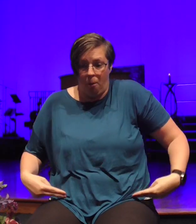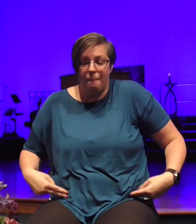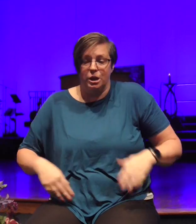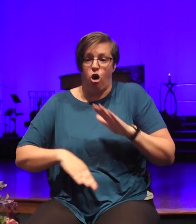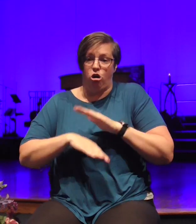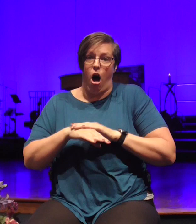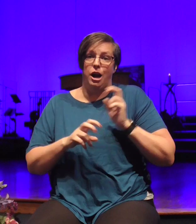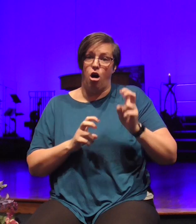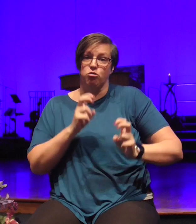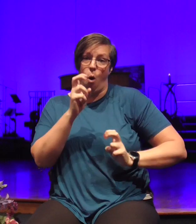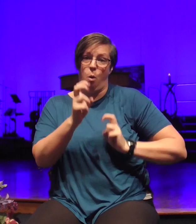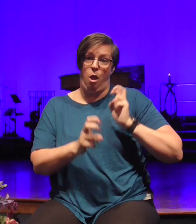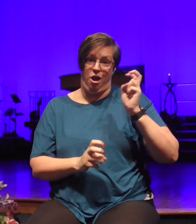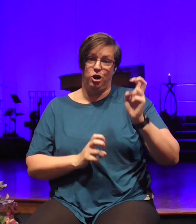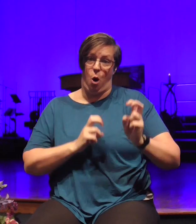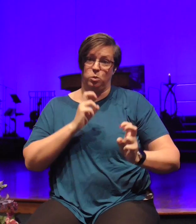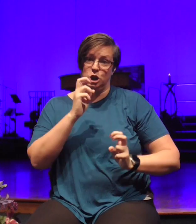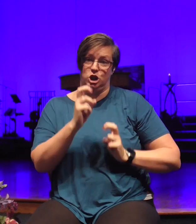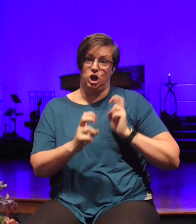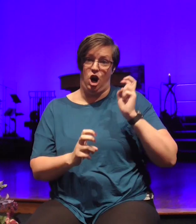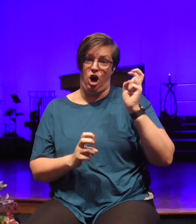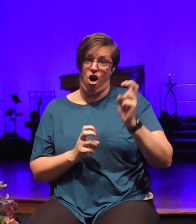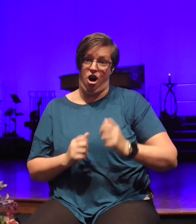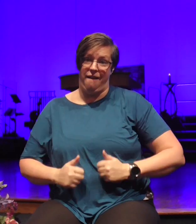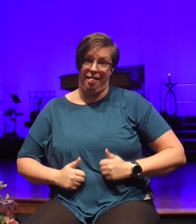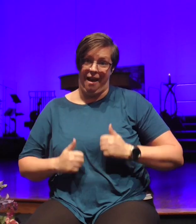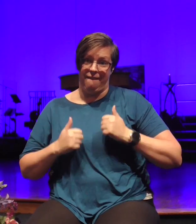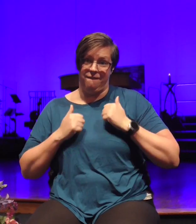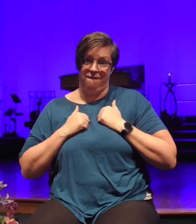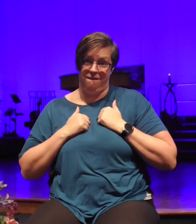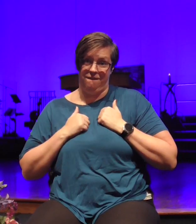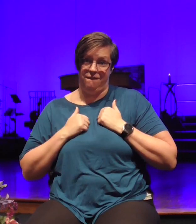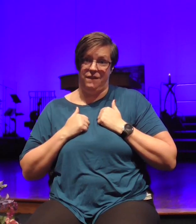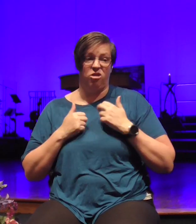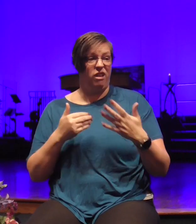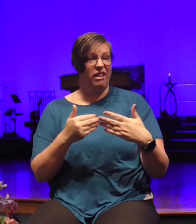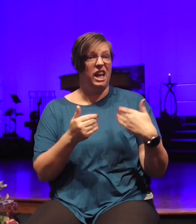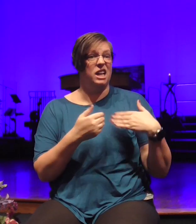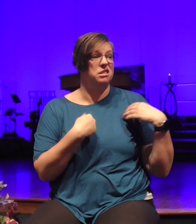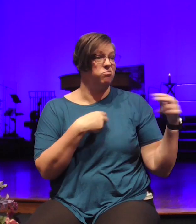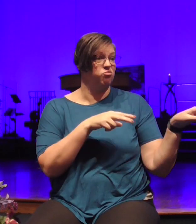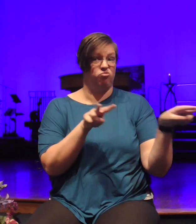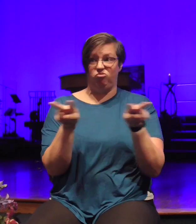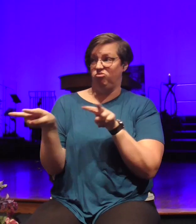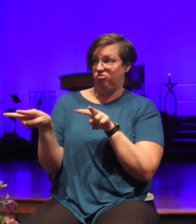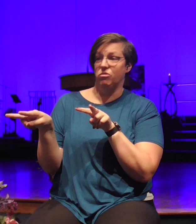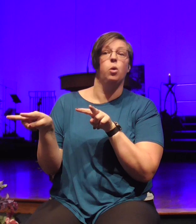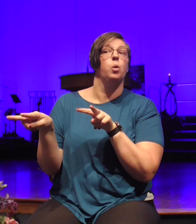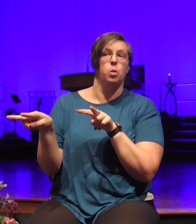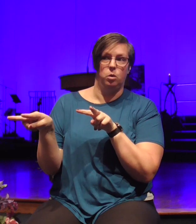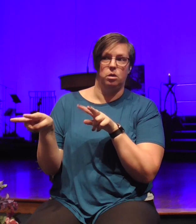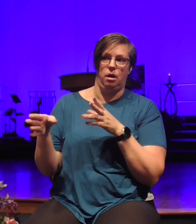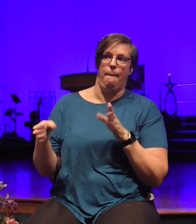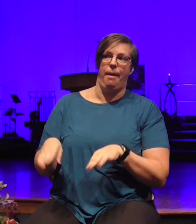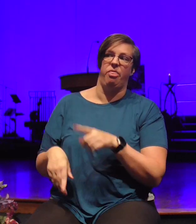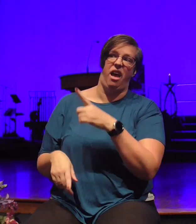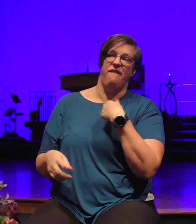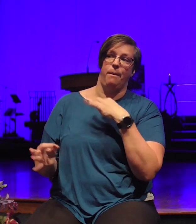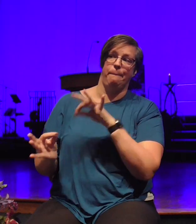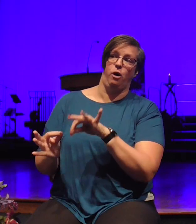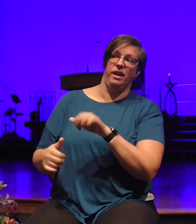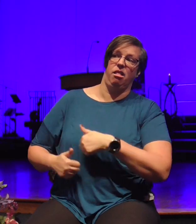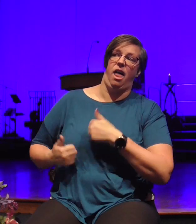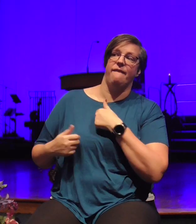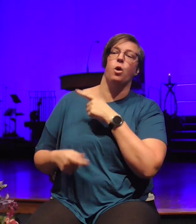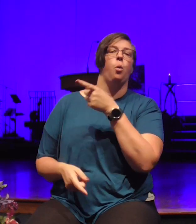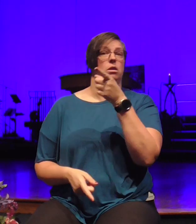life. Have you noticed that? It's really easy to look around at each other, even here this morning, and look around. I bet they've got it perfect. Yeah, I bet